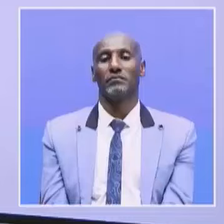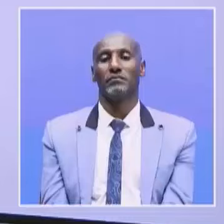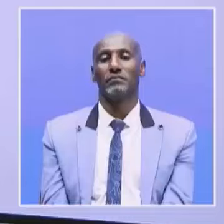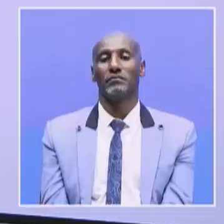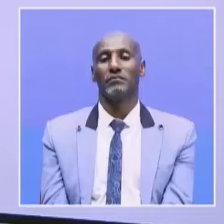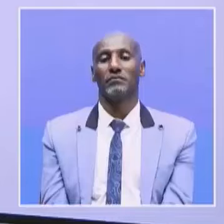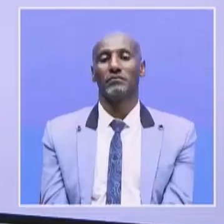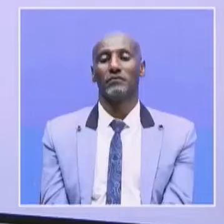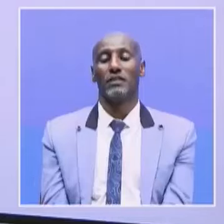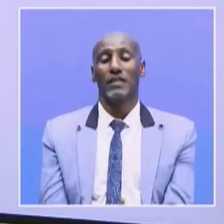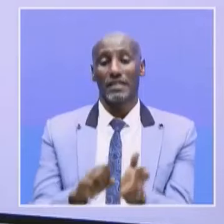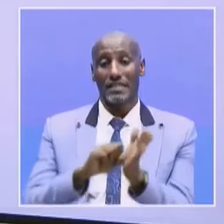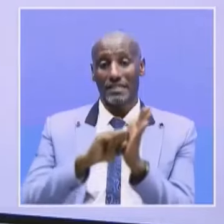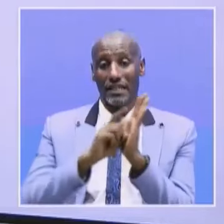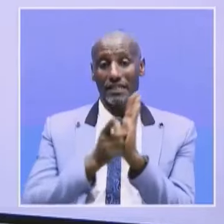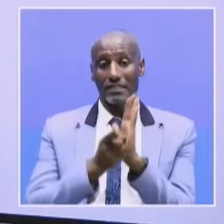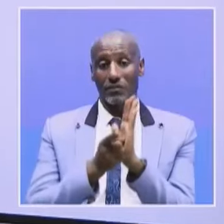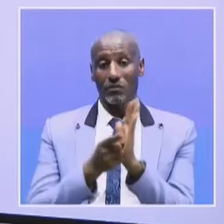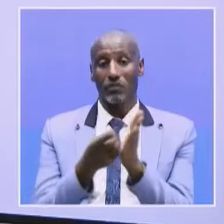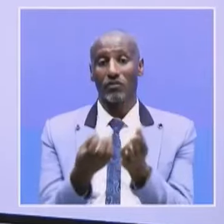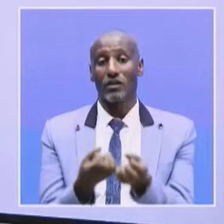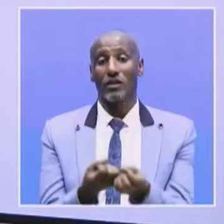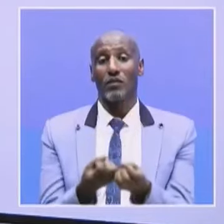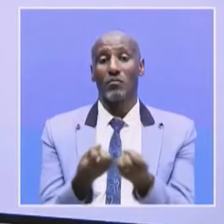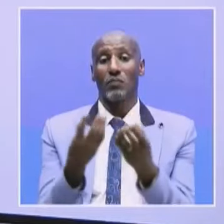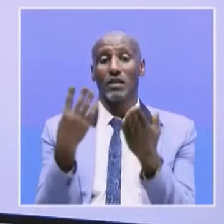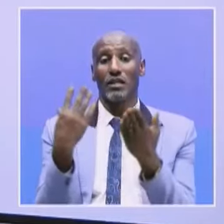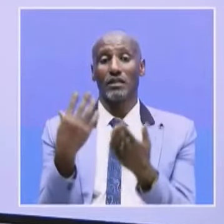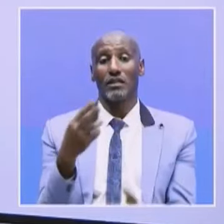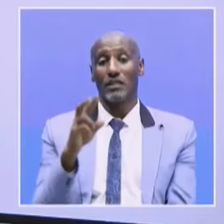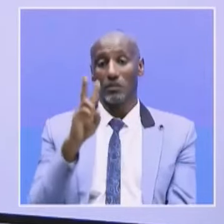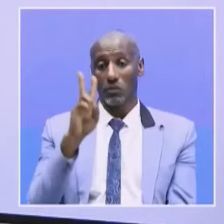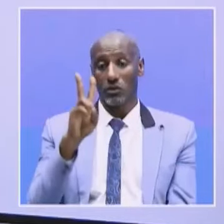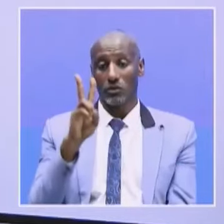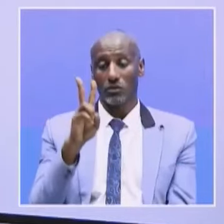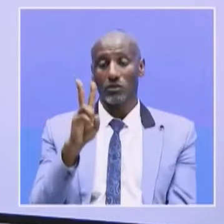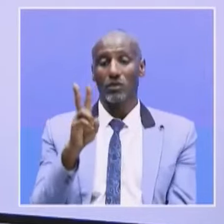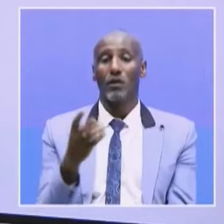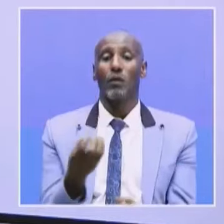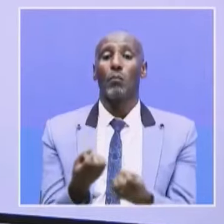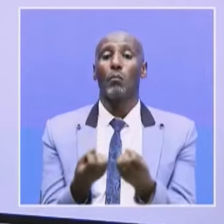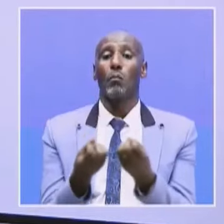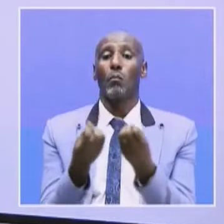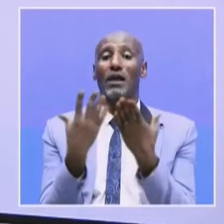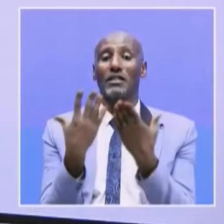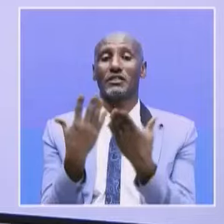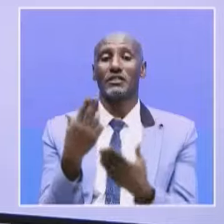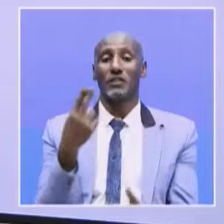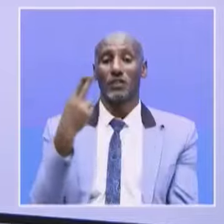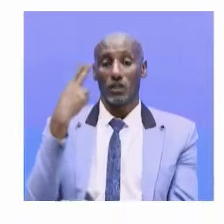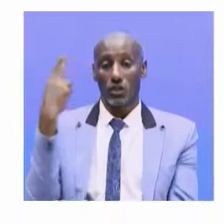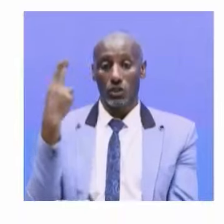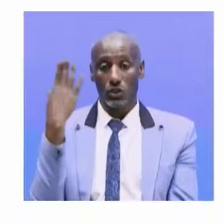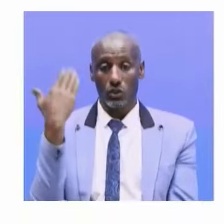This is an example of many. I'll add more. And the next one is much. Used to